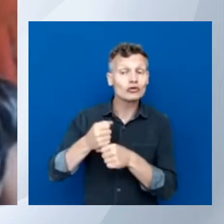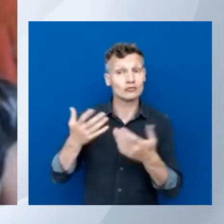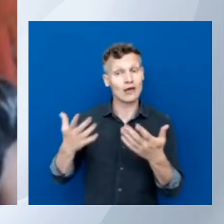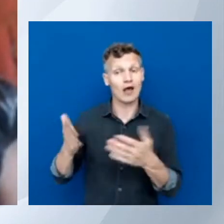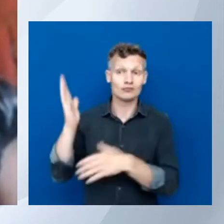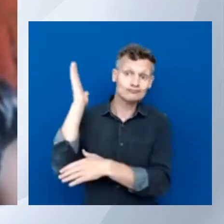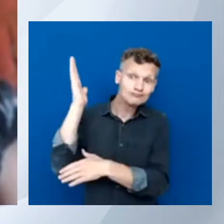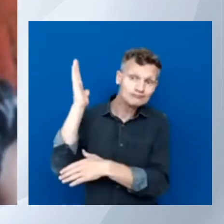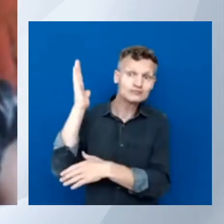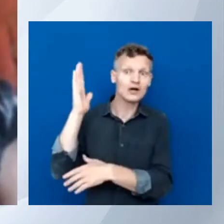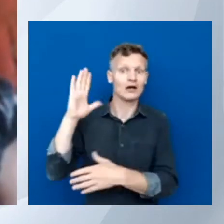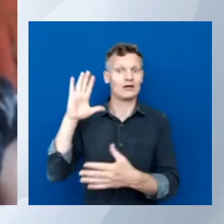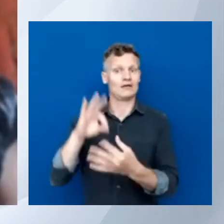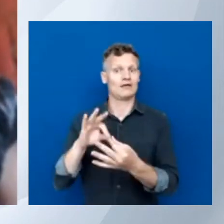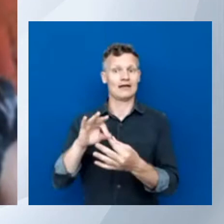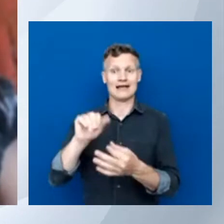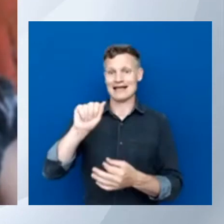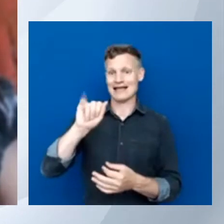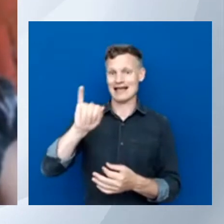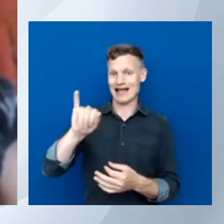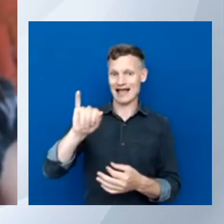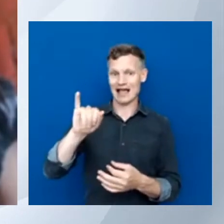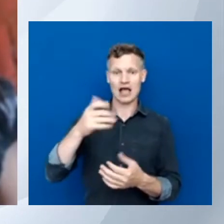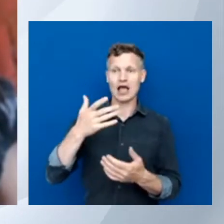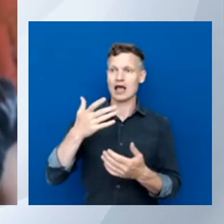more what your session will be about?